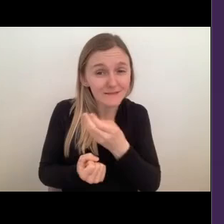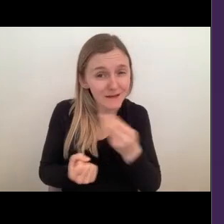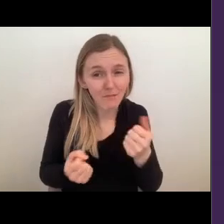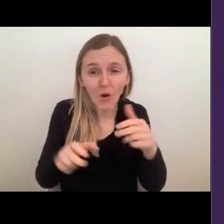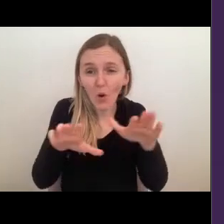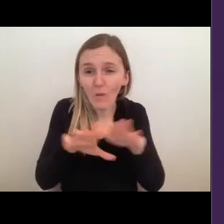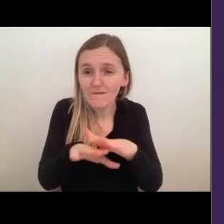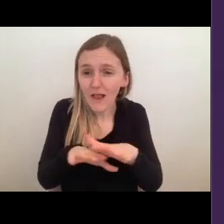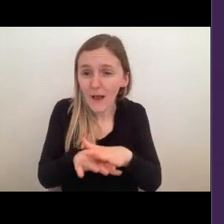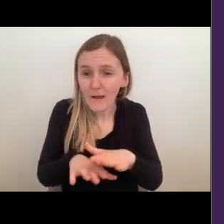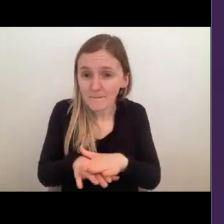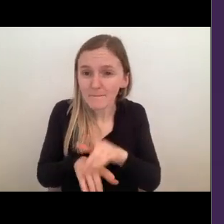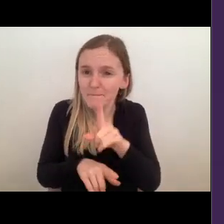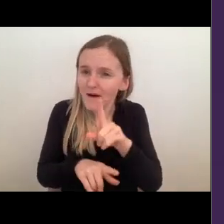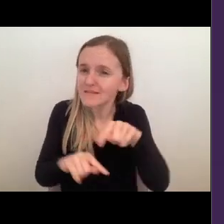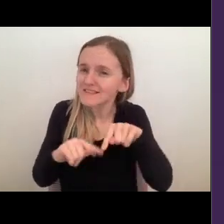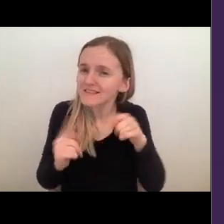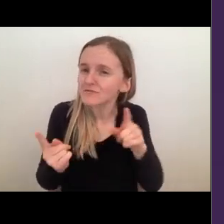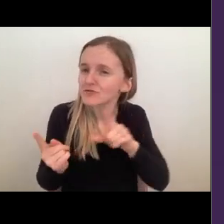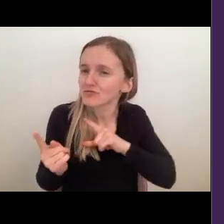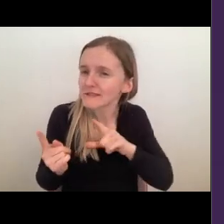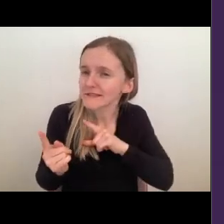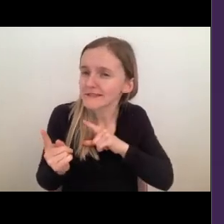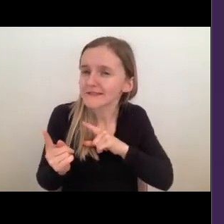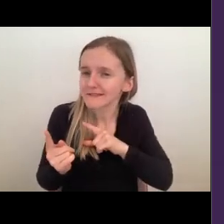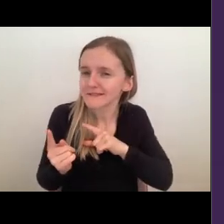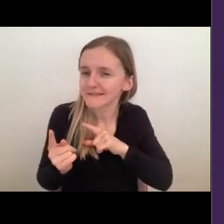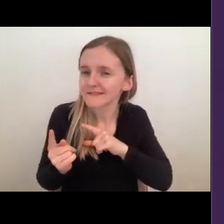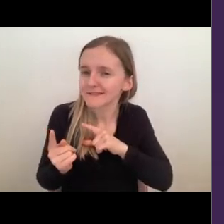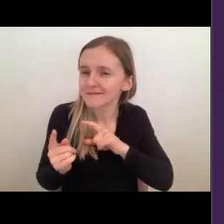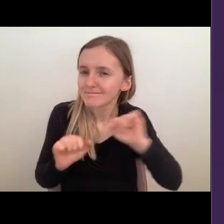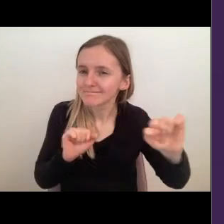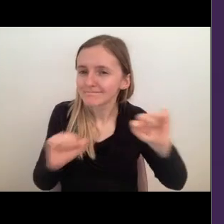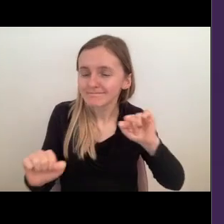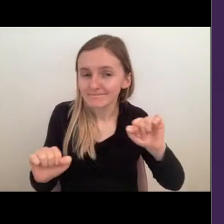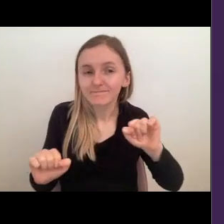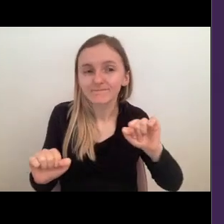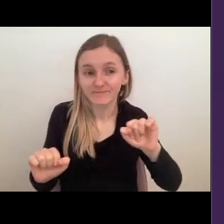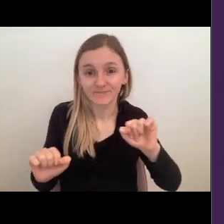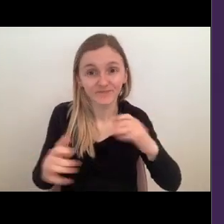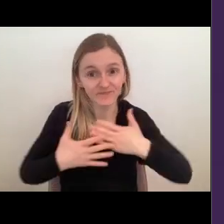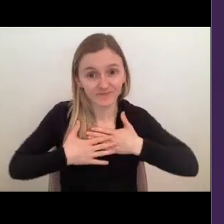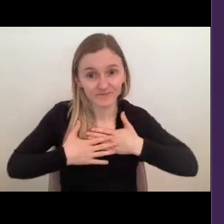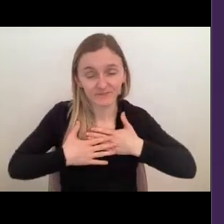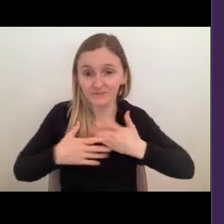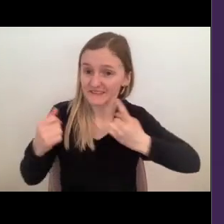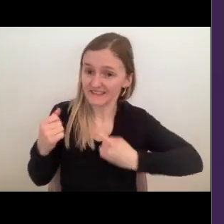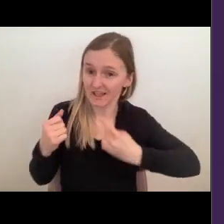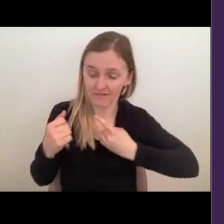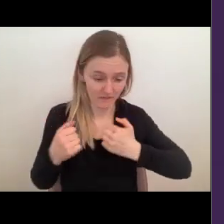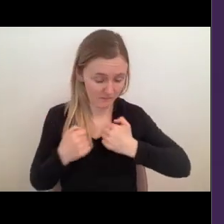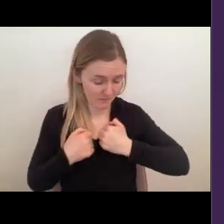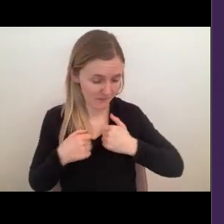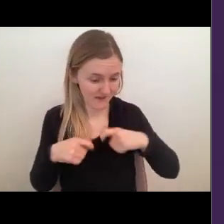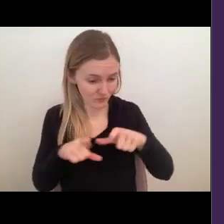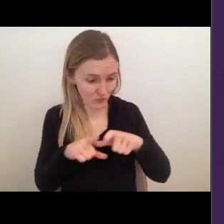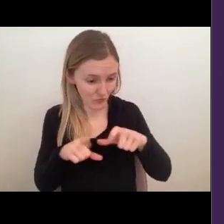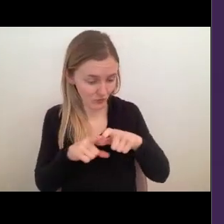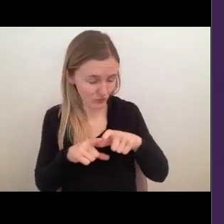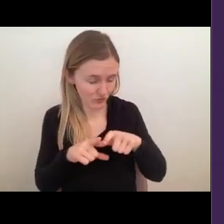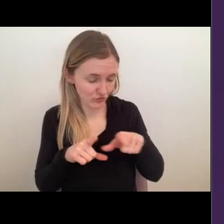very different reasons for those challenges sometimes. So certainly for me, if it was my daughter and